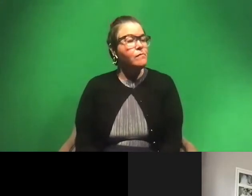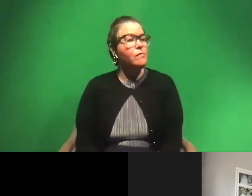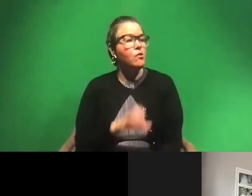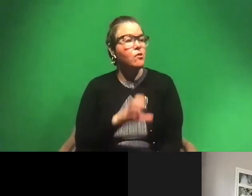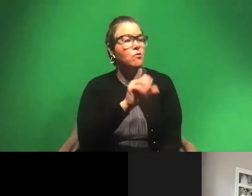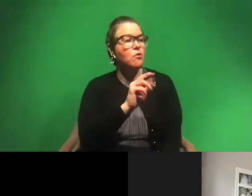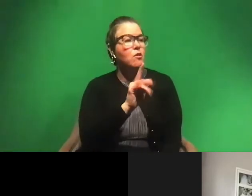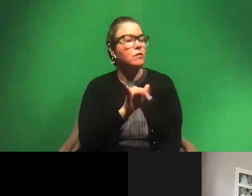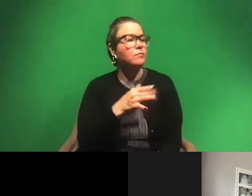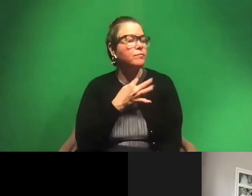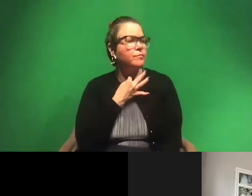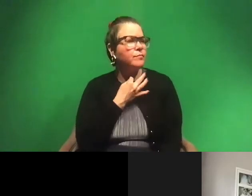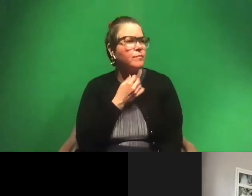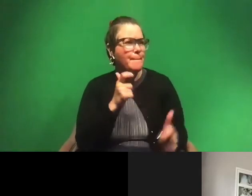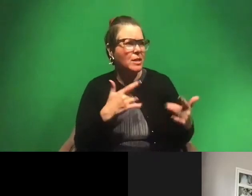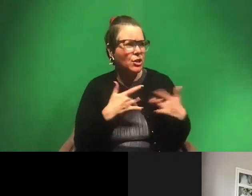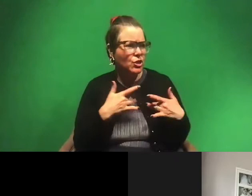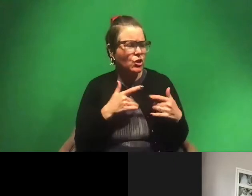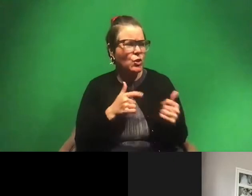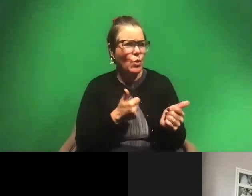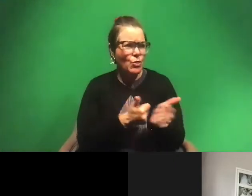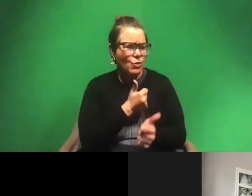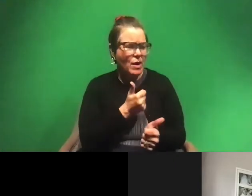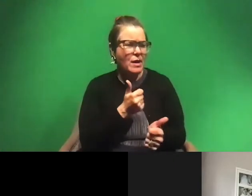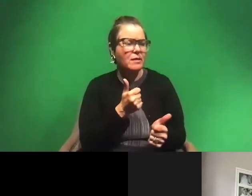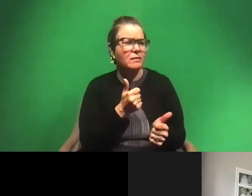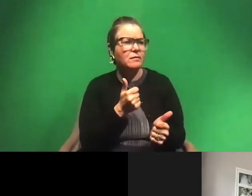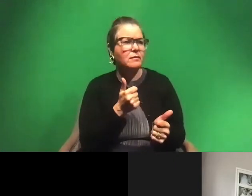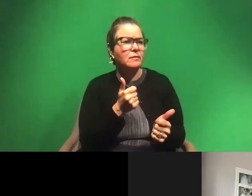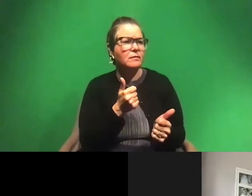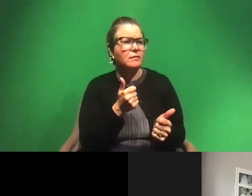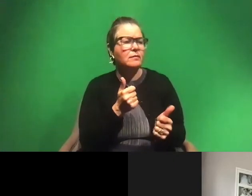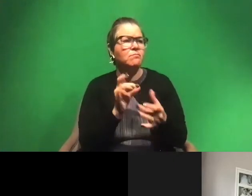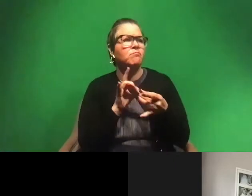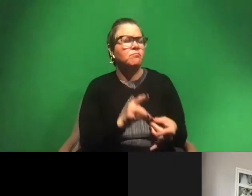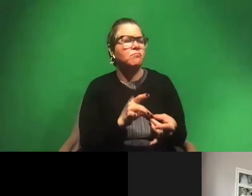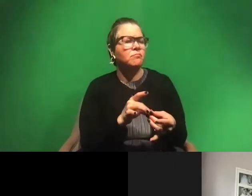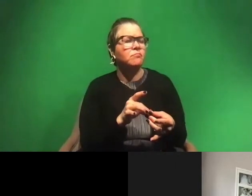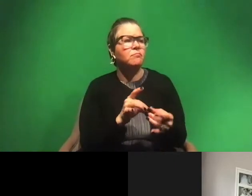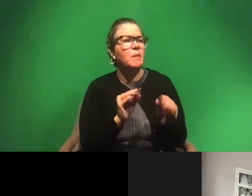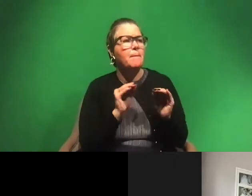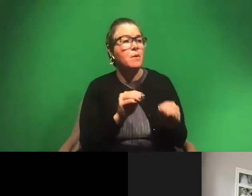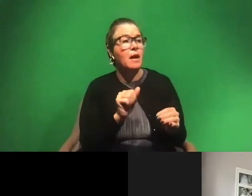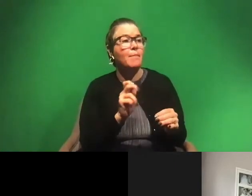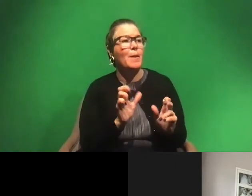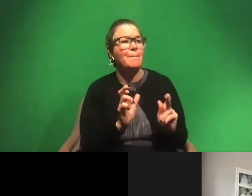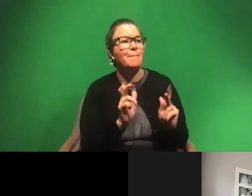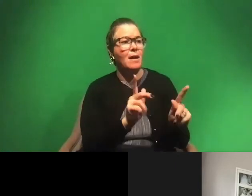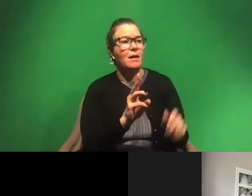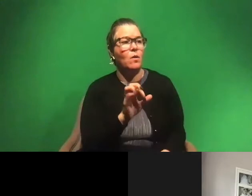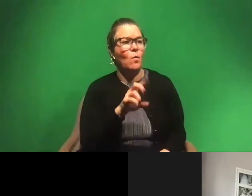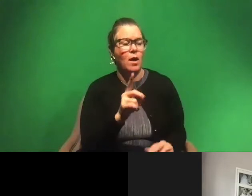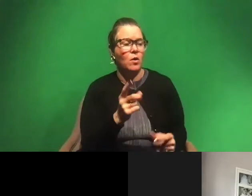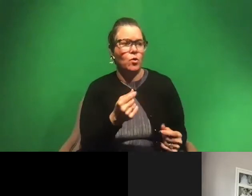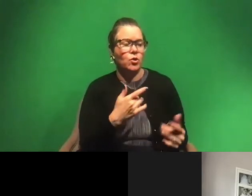the biggest concern or threat faced in terms of putting abalone back into the wild?